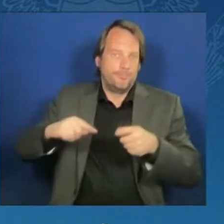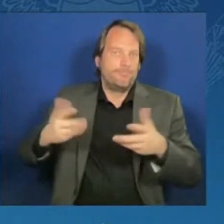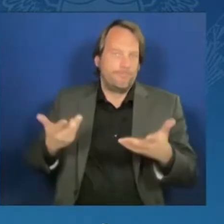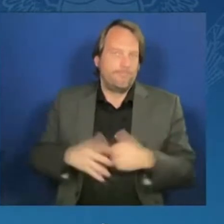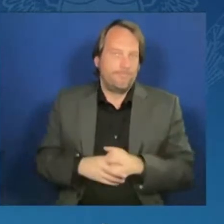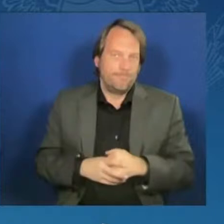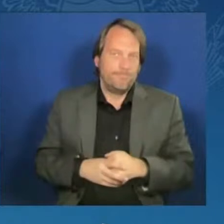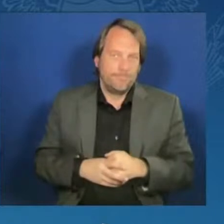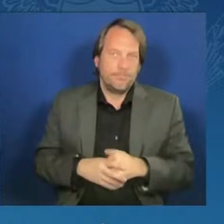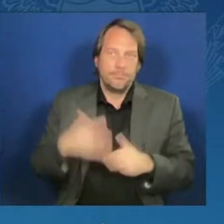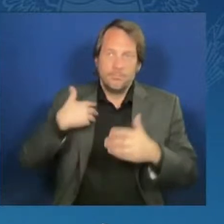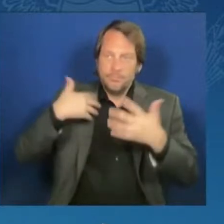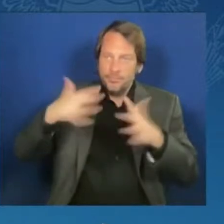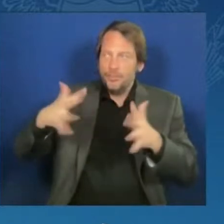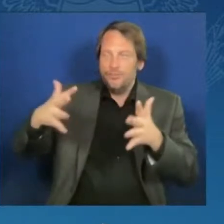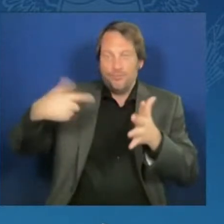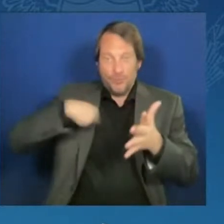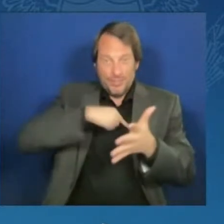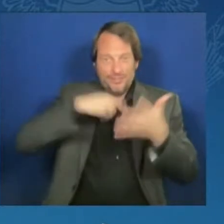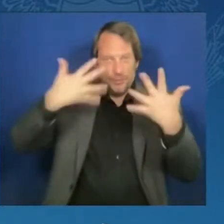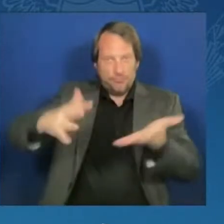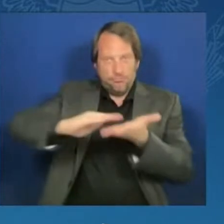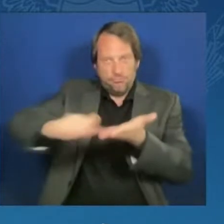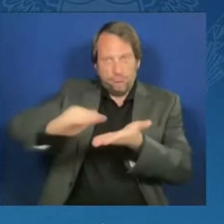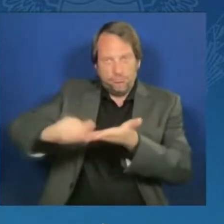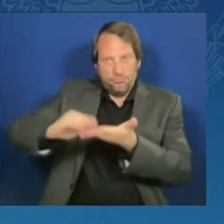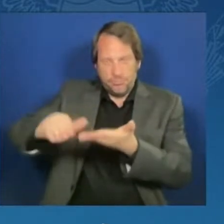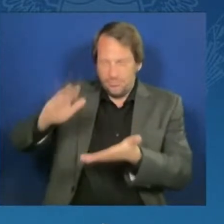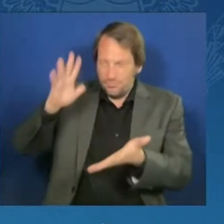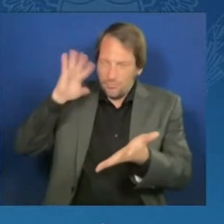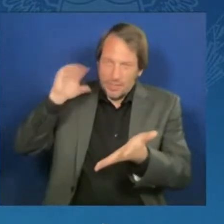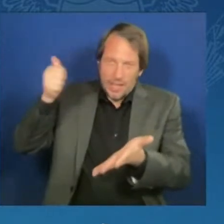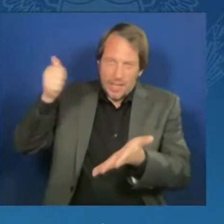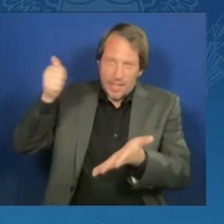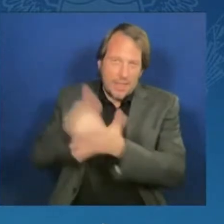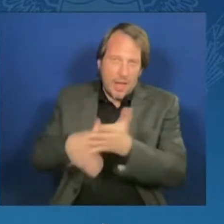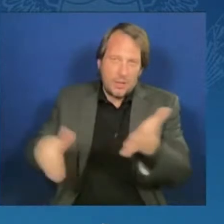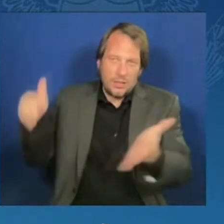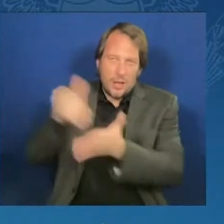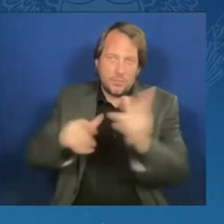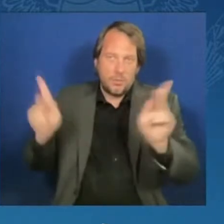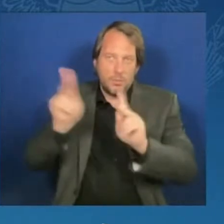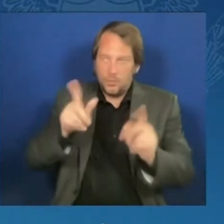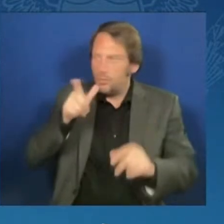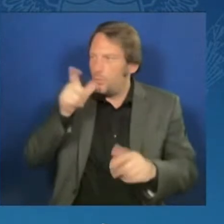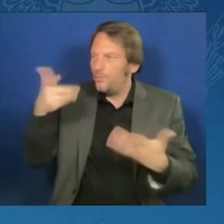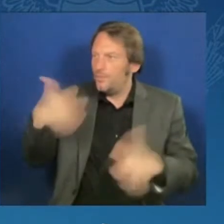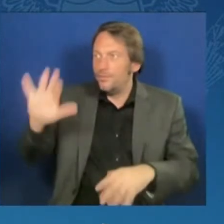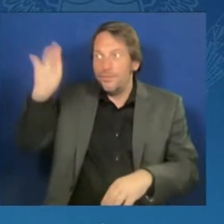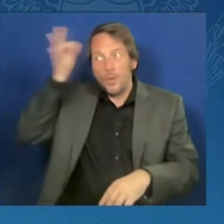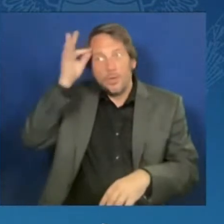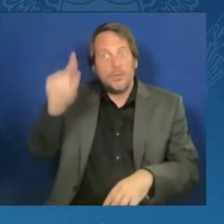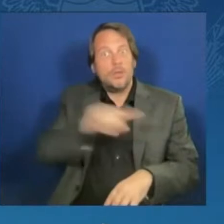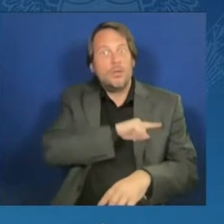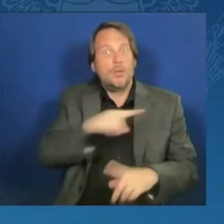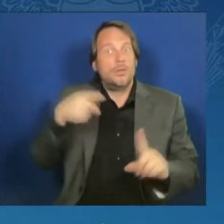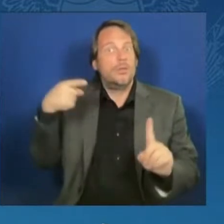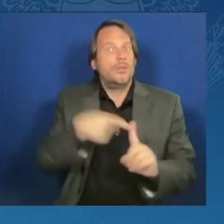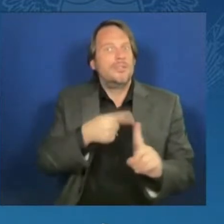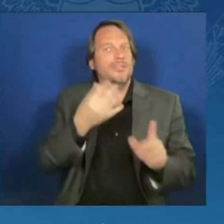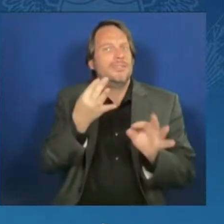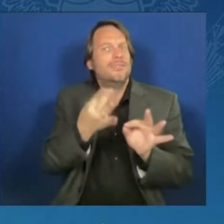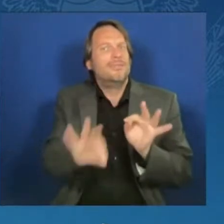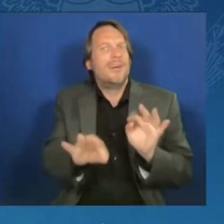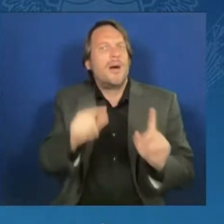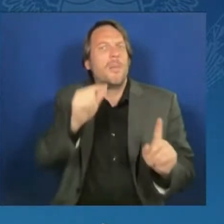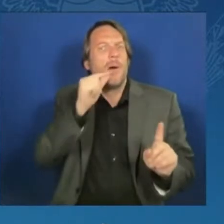convictions for simple marijuana possession. And today we are joined by some of the pardon recipients so that we can have a conversation about what